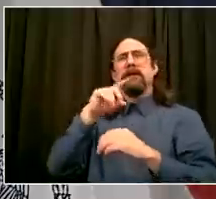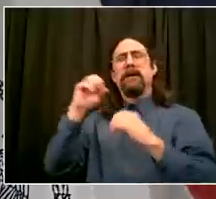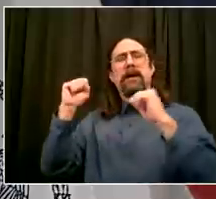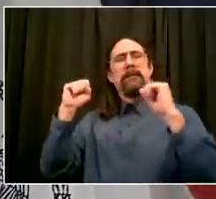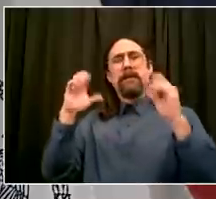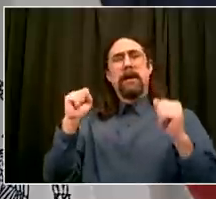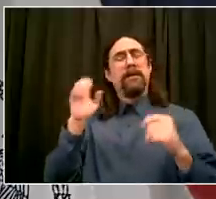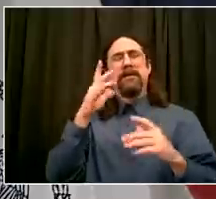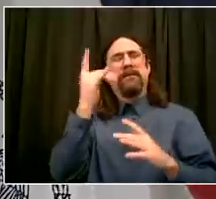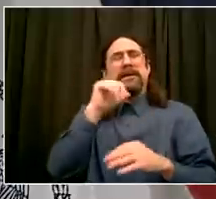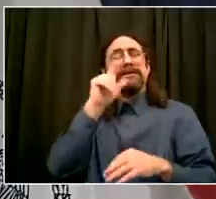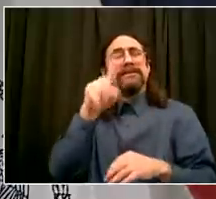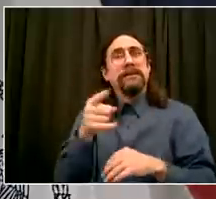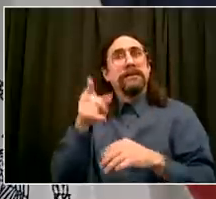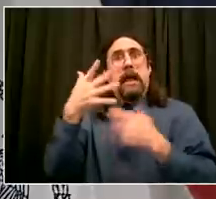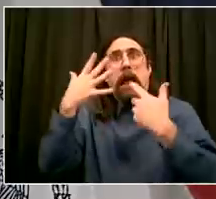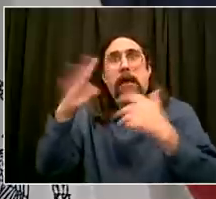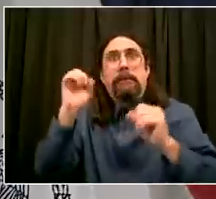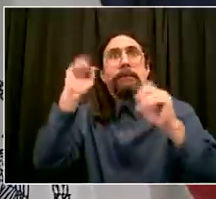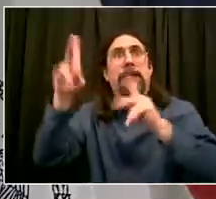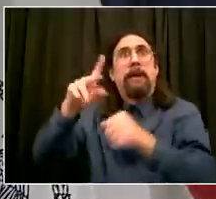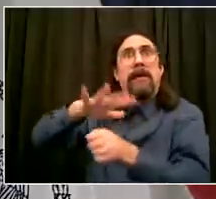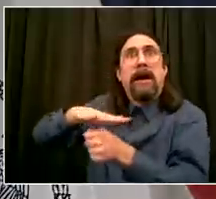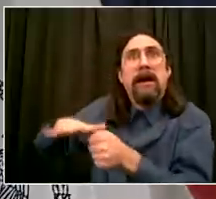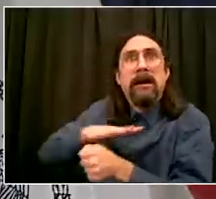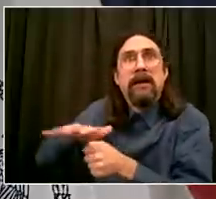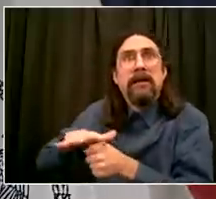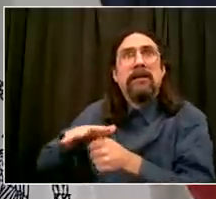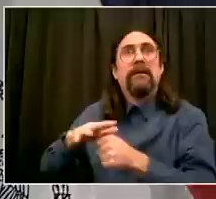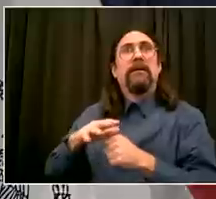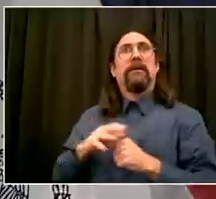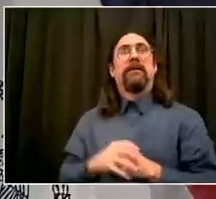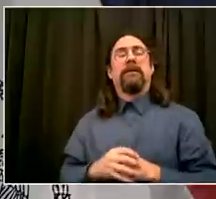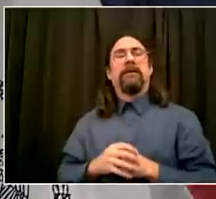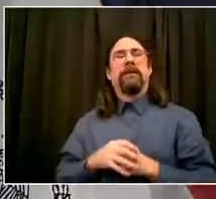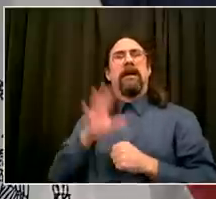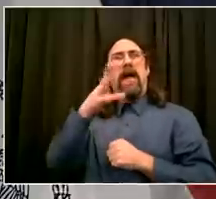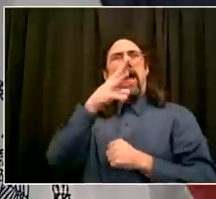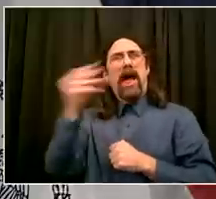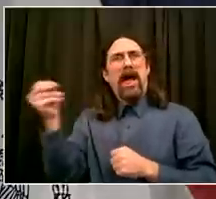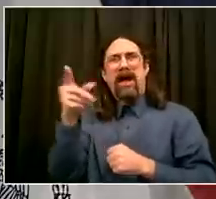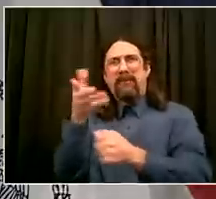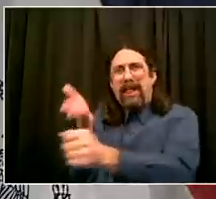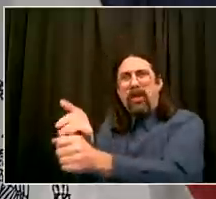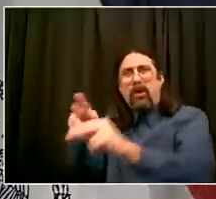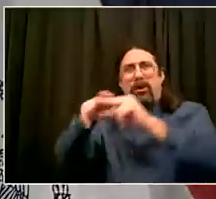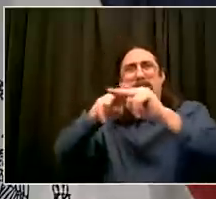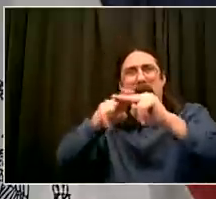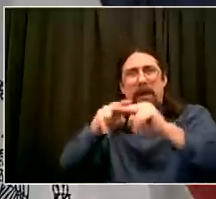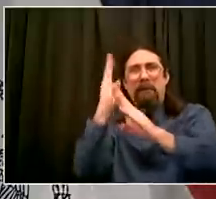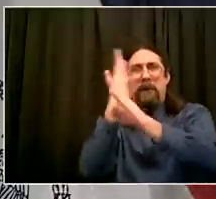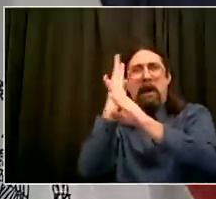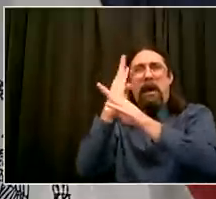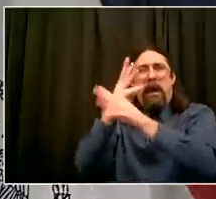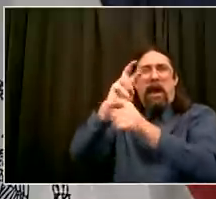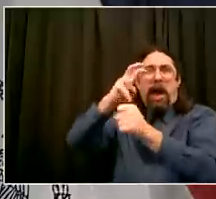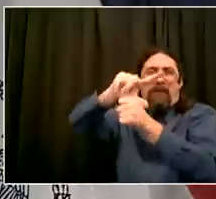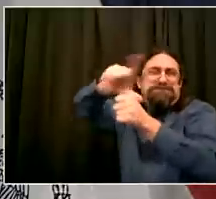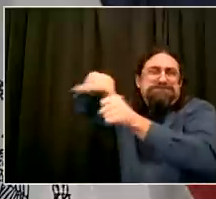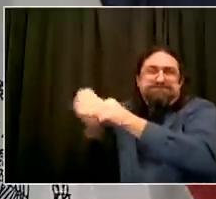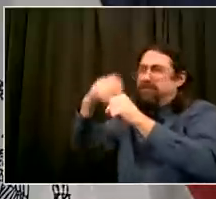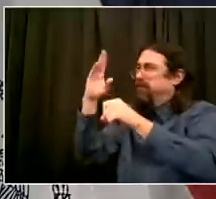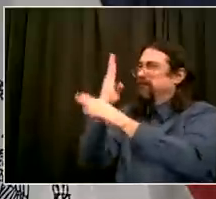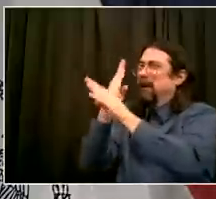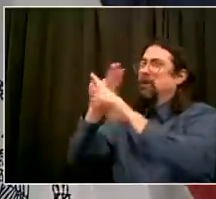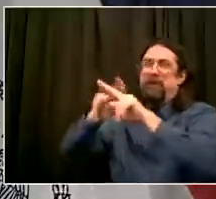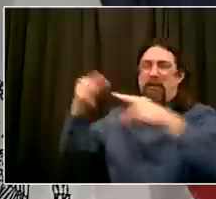is fantastic too. So a lot of people, of course, will come by car or will create other ways to help them get there. I am